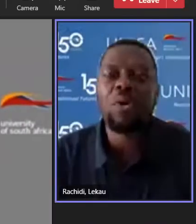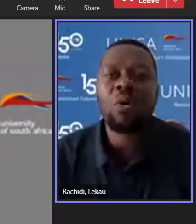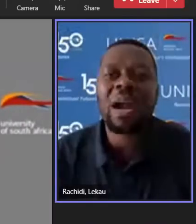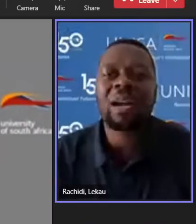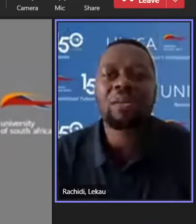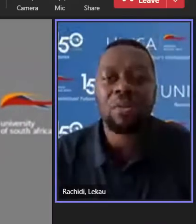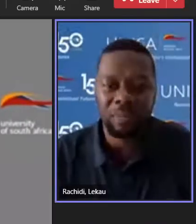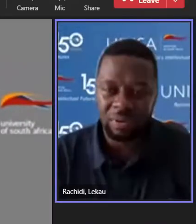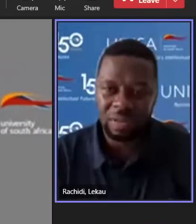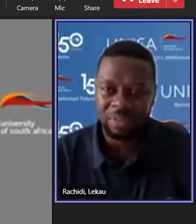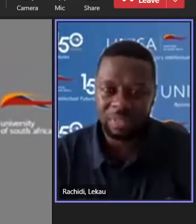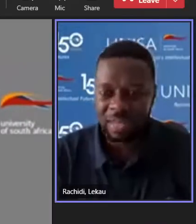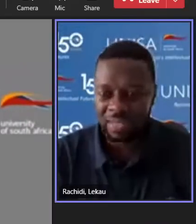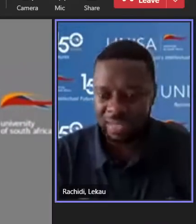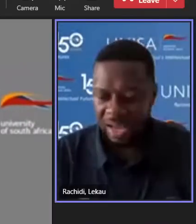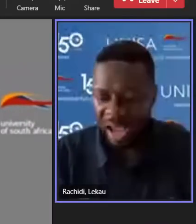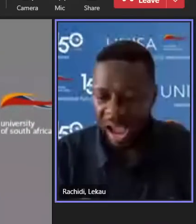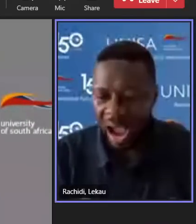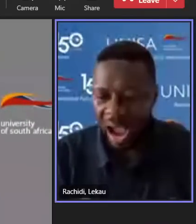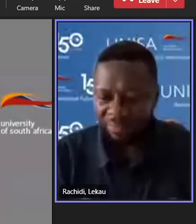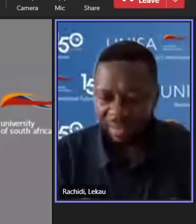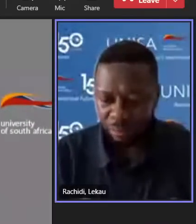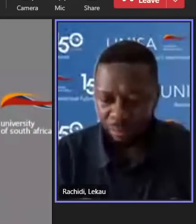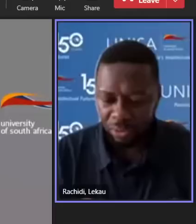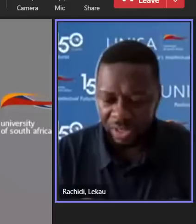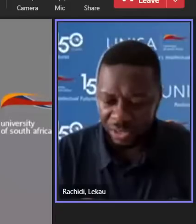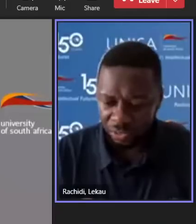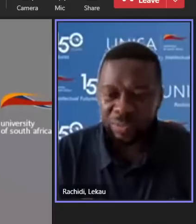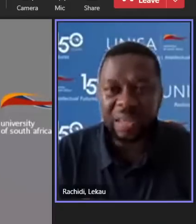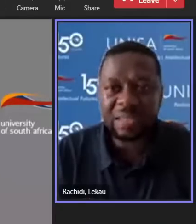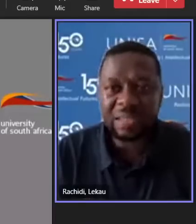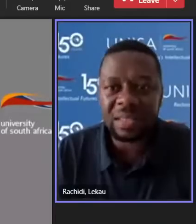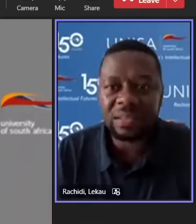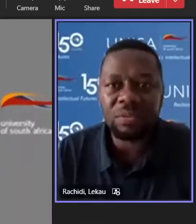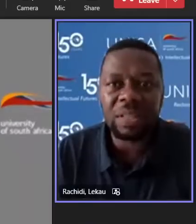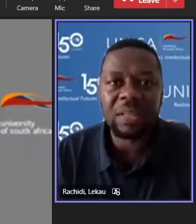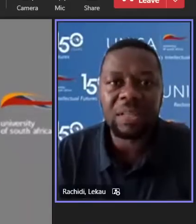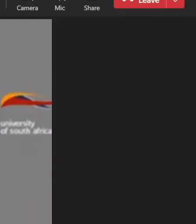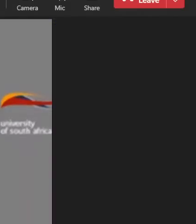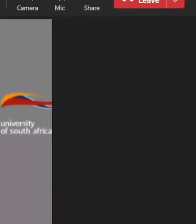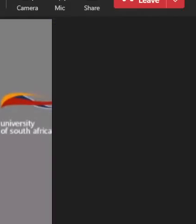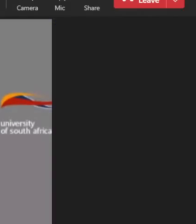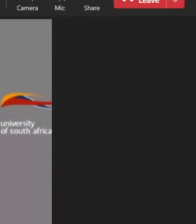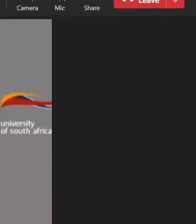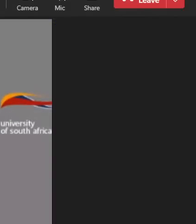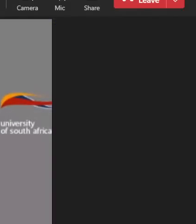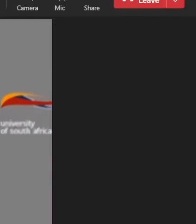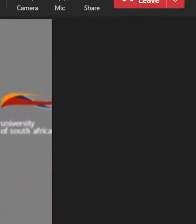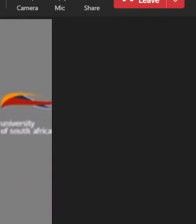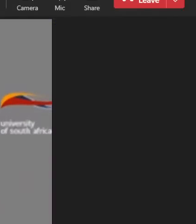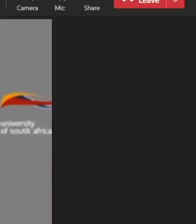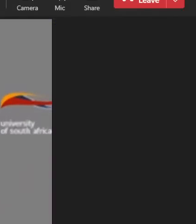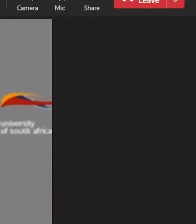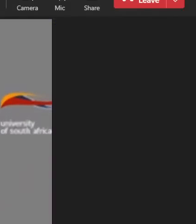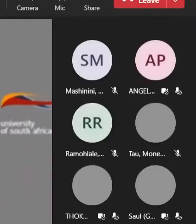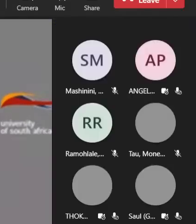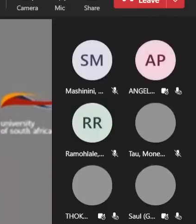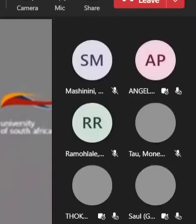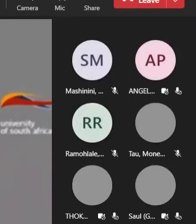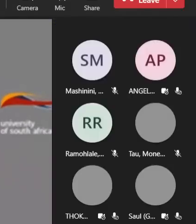programs, co-curricular programs that are available in your space that students can benefit from.